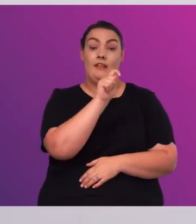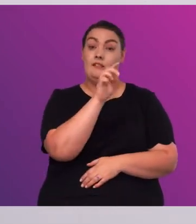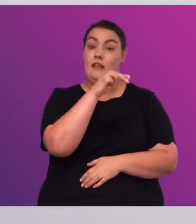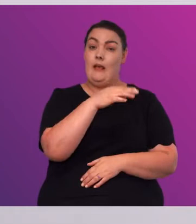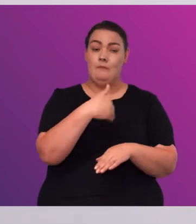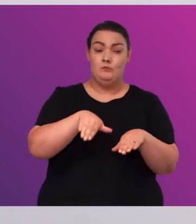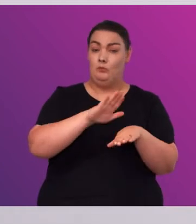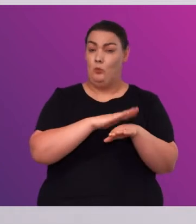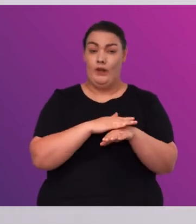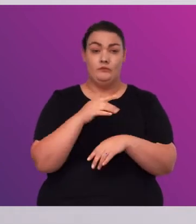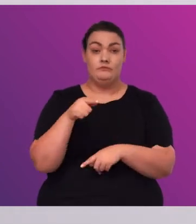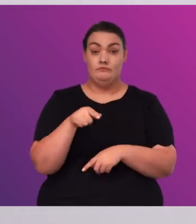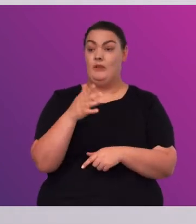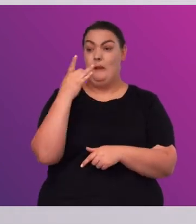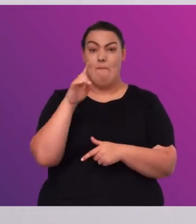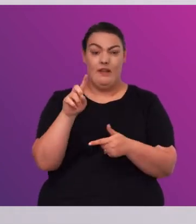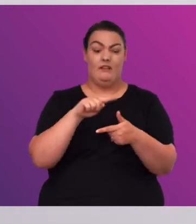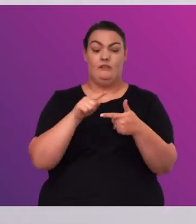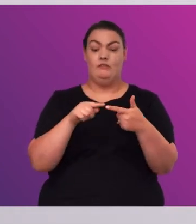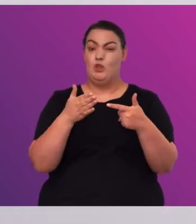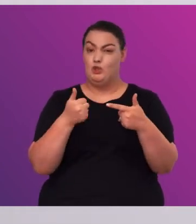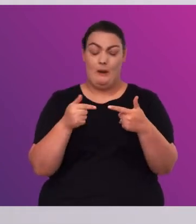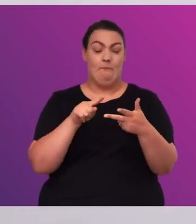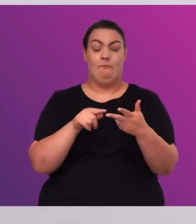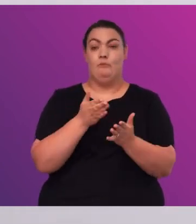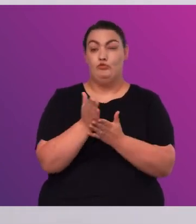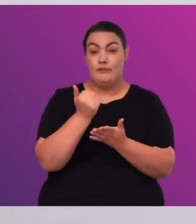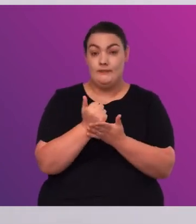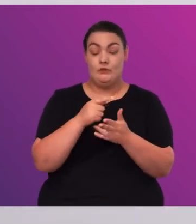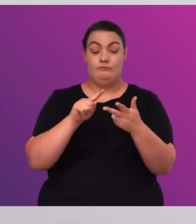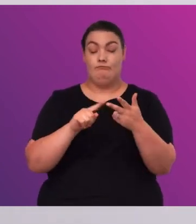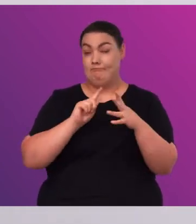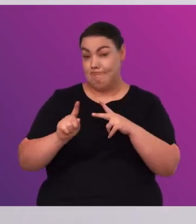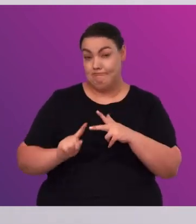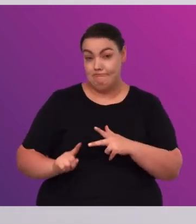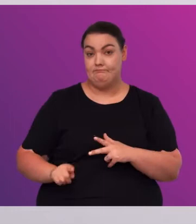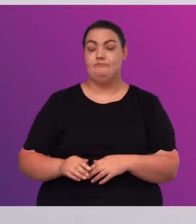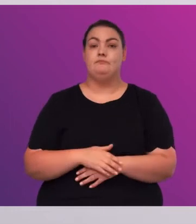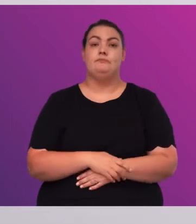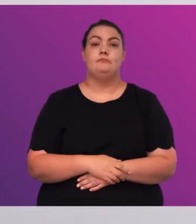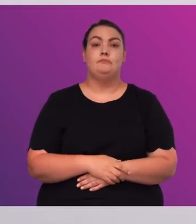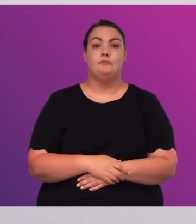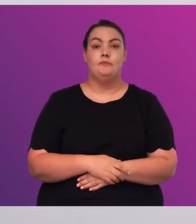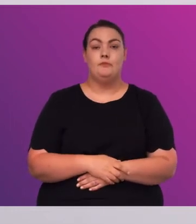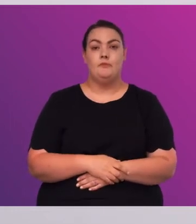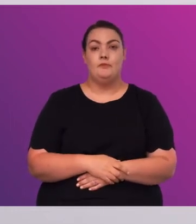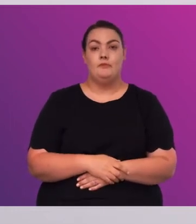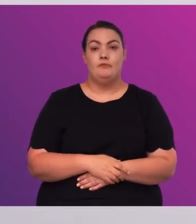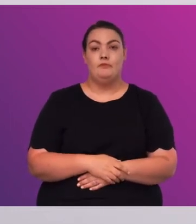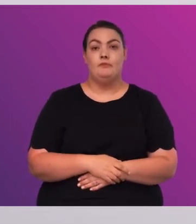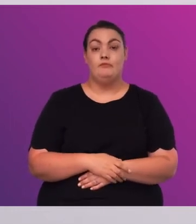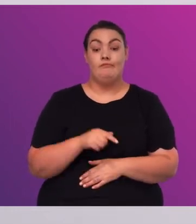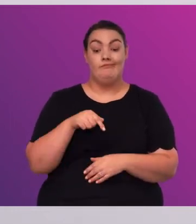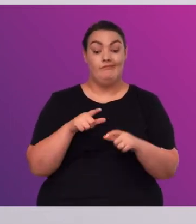ATMs can be found in banks, supermarkets, train stations, and many other places. A debit